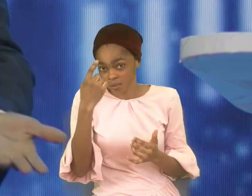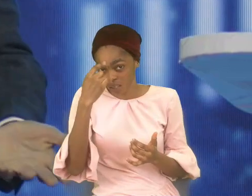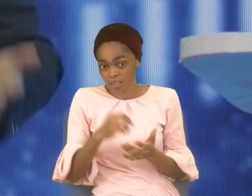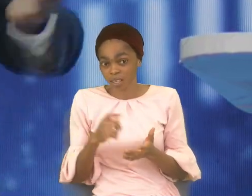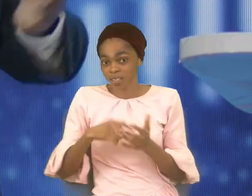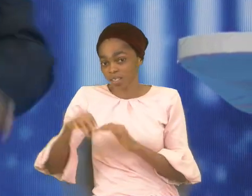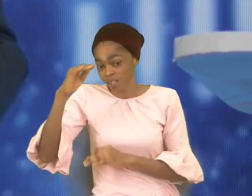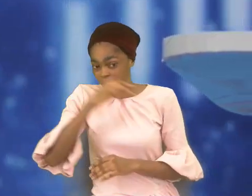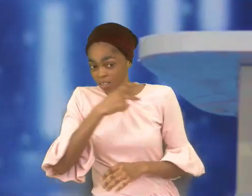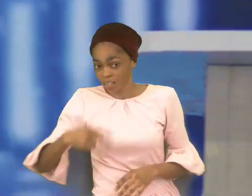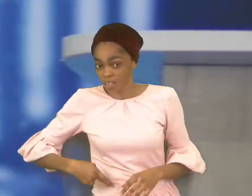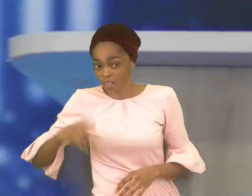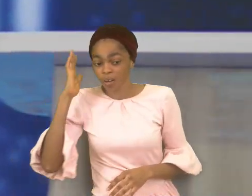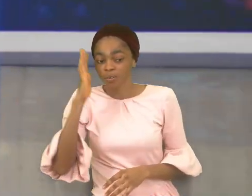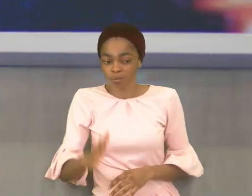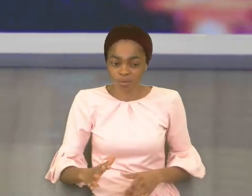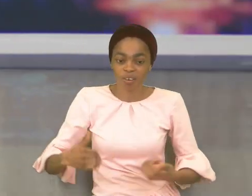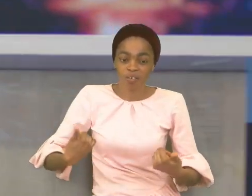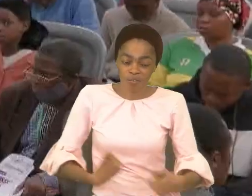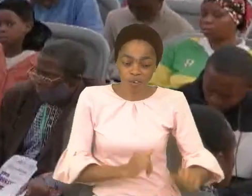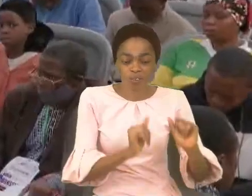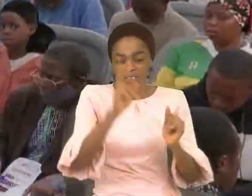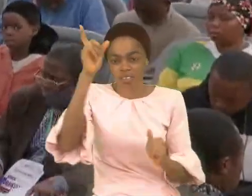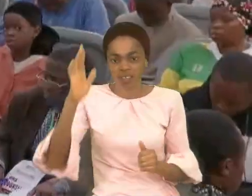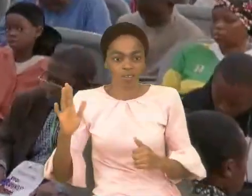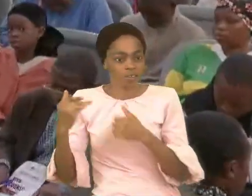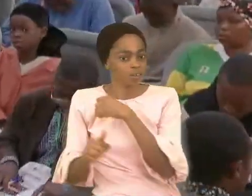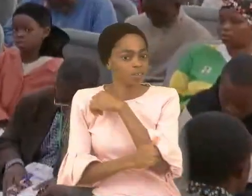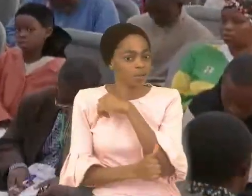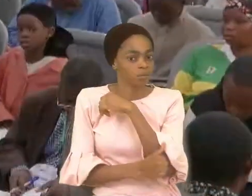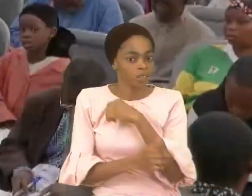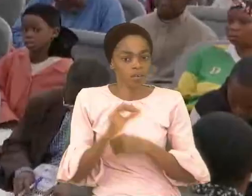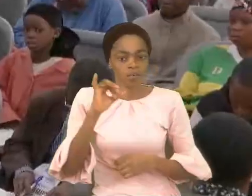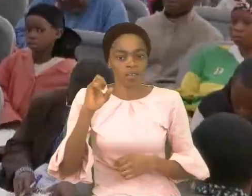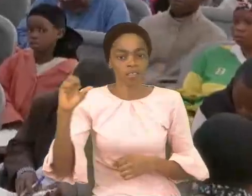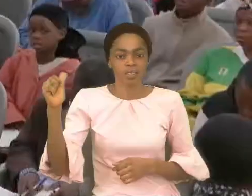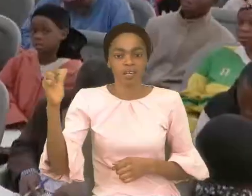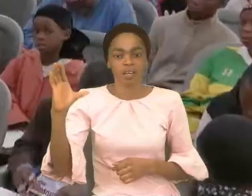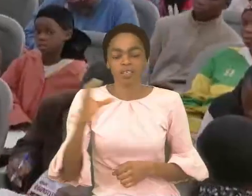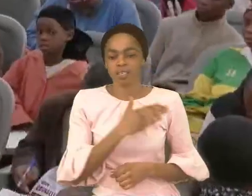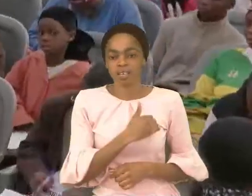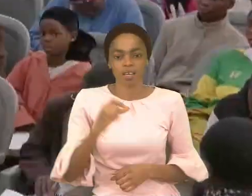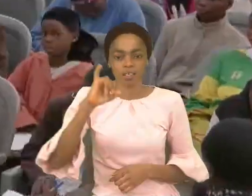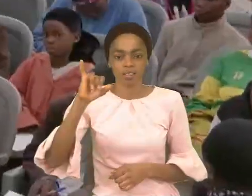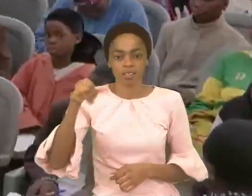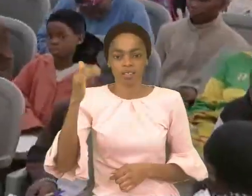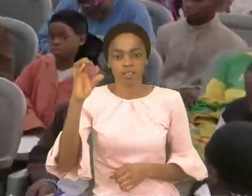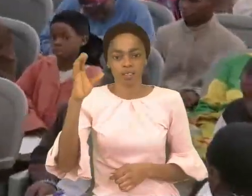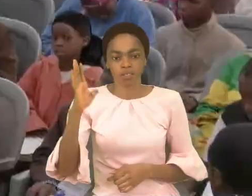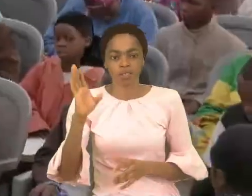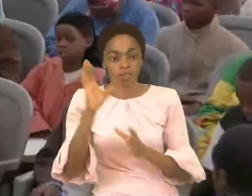no. Look at chapter 3 now, verse 1. Immediately after that, chapter